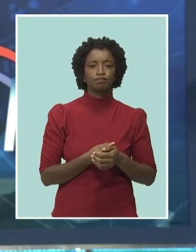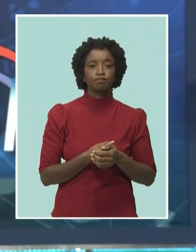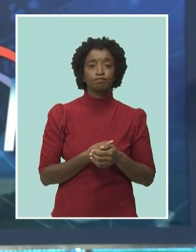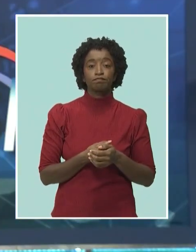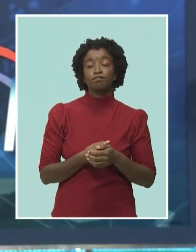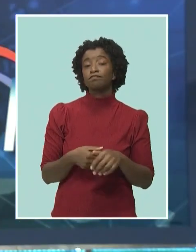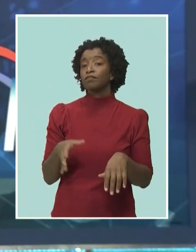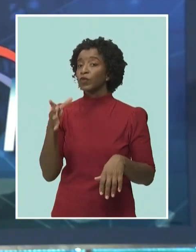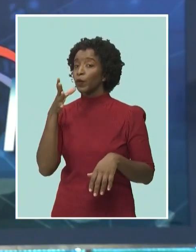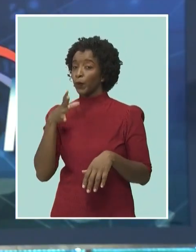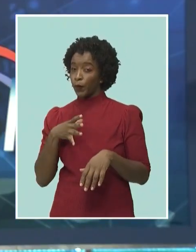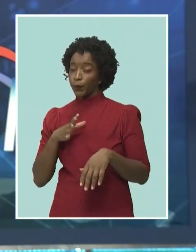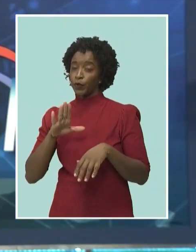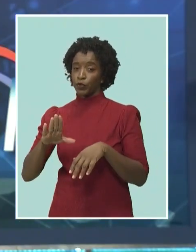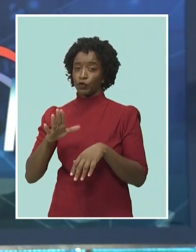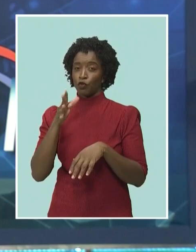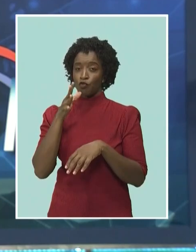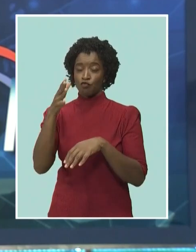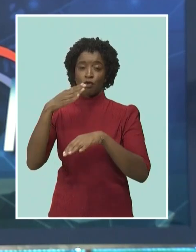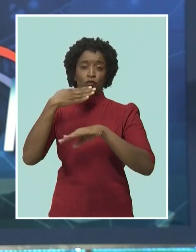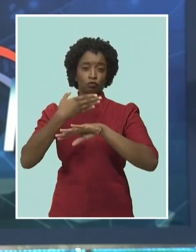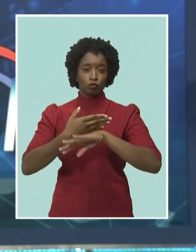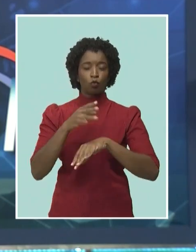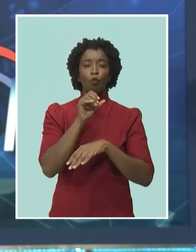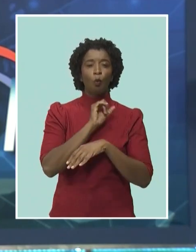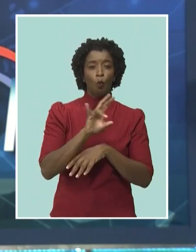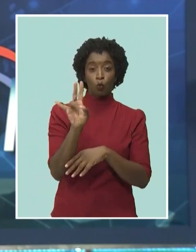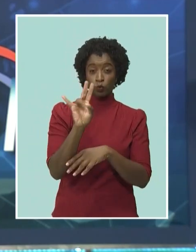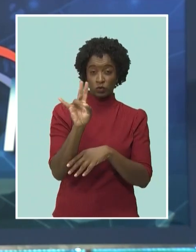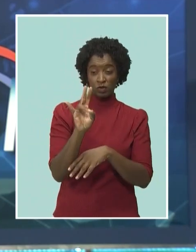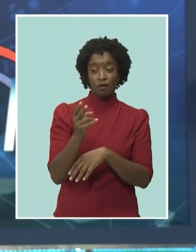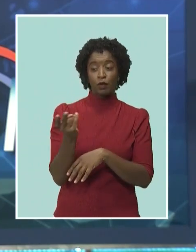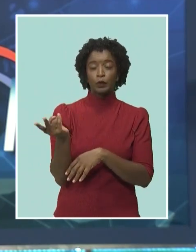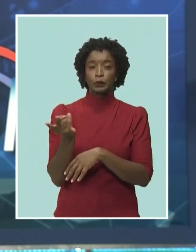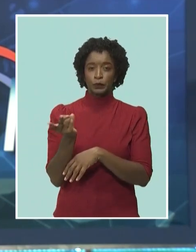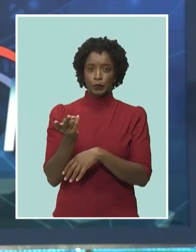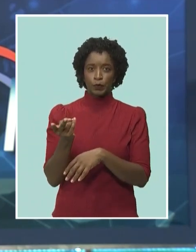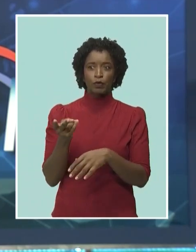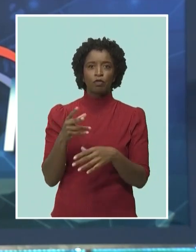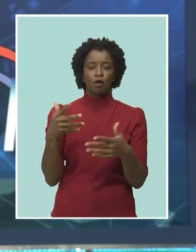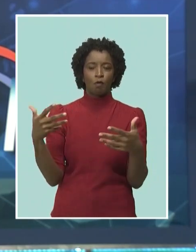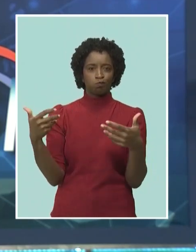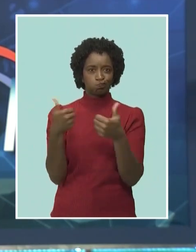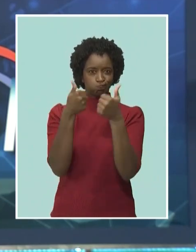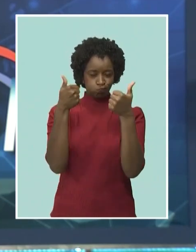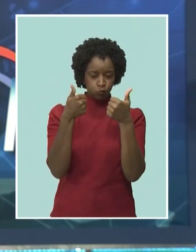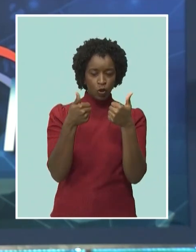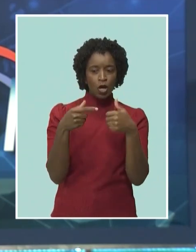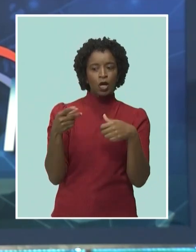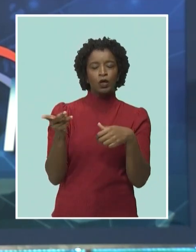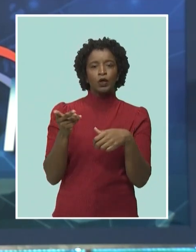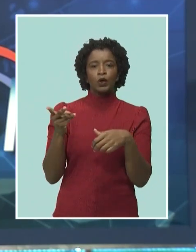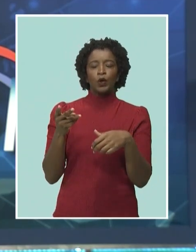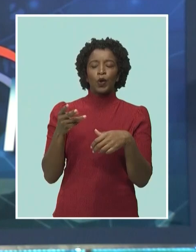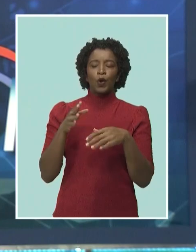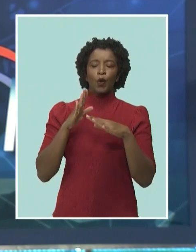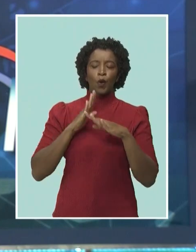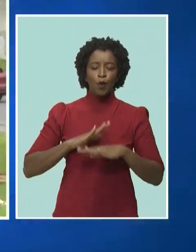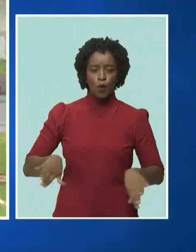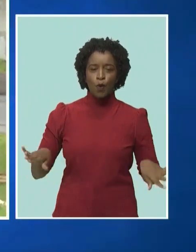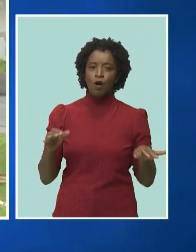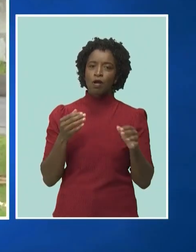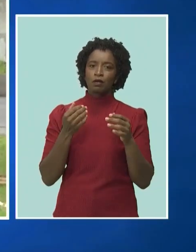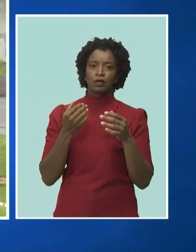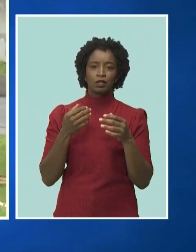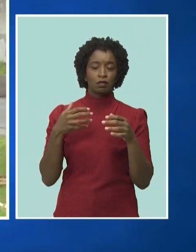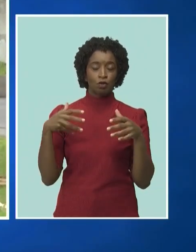her 7-year-old granddaughter following a 2-vehicle accident along the ABC highway opposite the Barbados Water Authority this morning. Roving cameraman